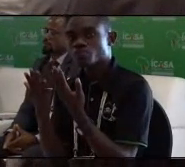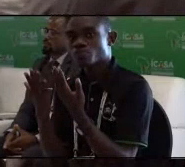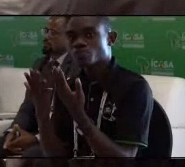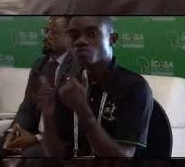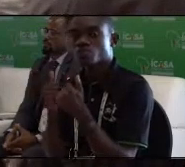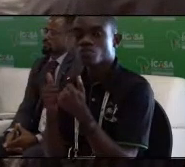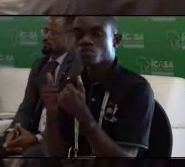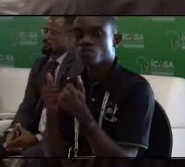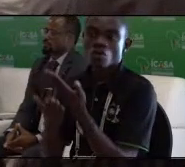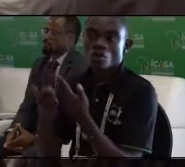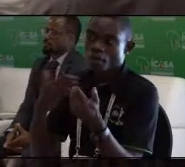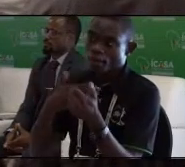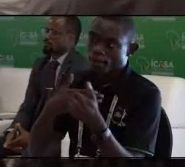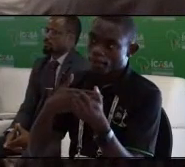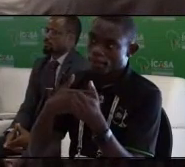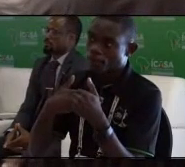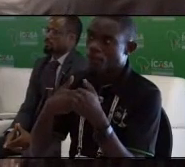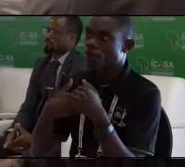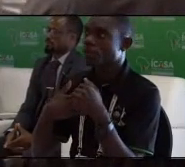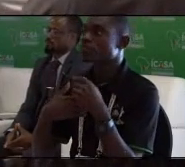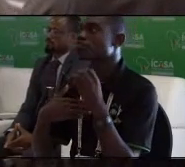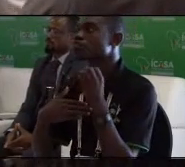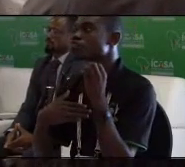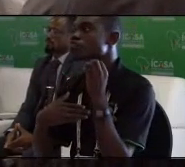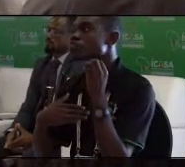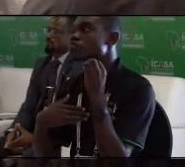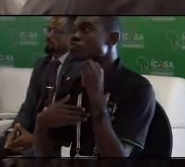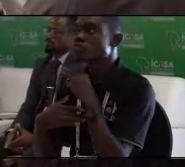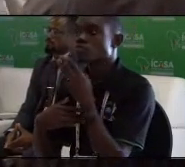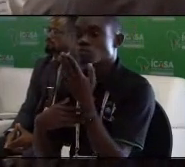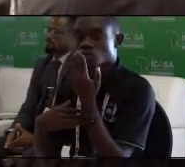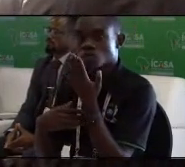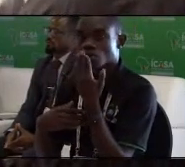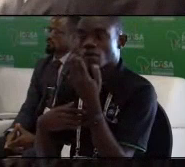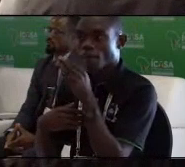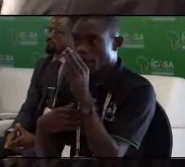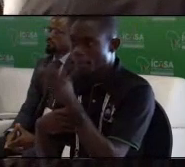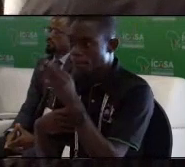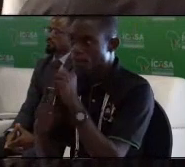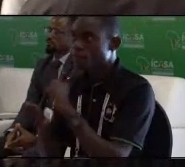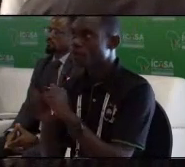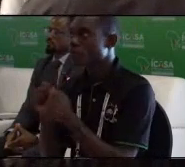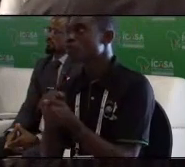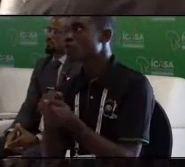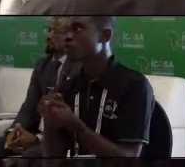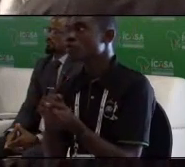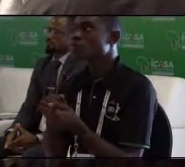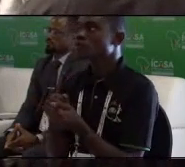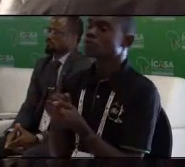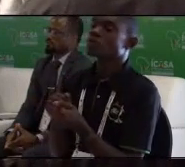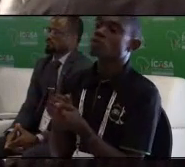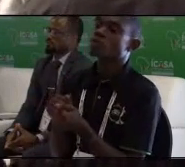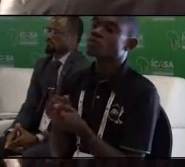which are sold in private pharmacies? Because we have a problem, we have a challenge in collecting data